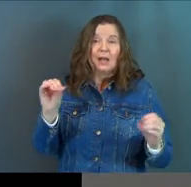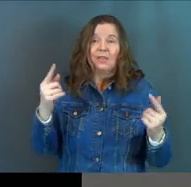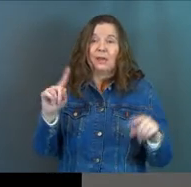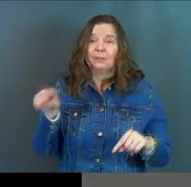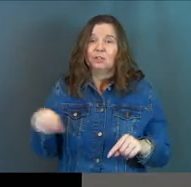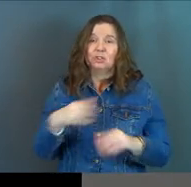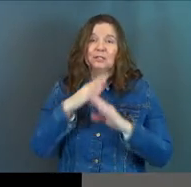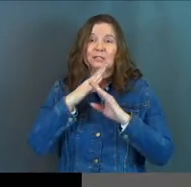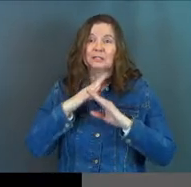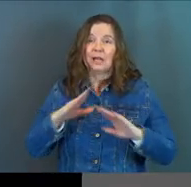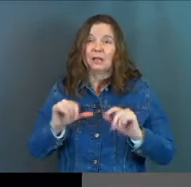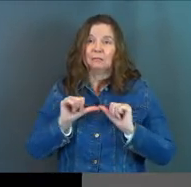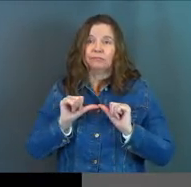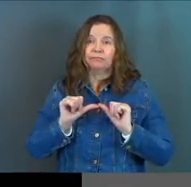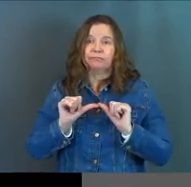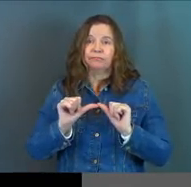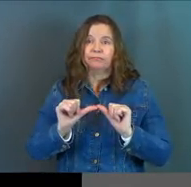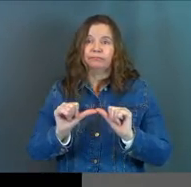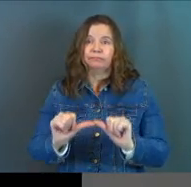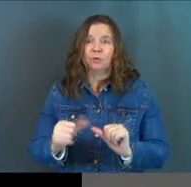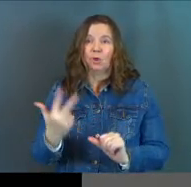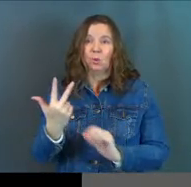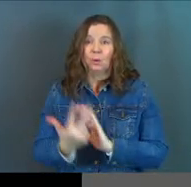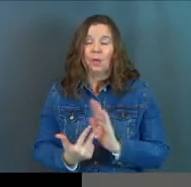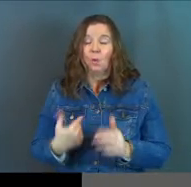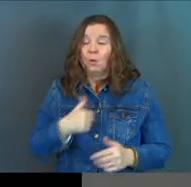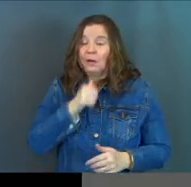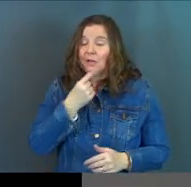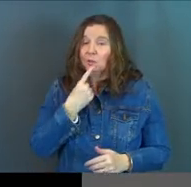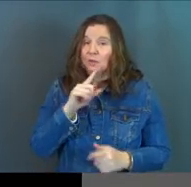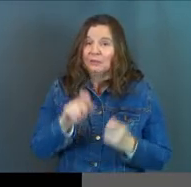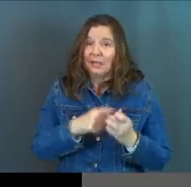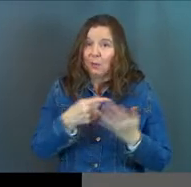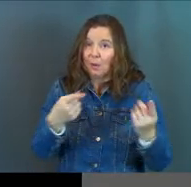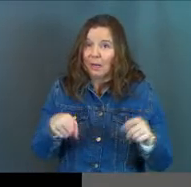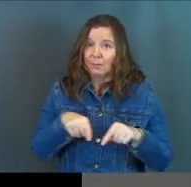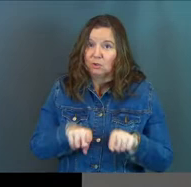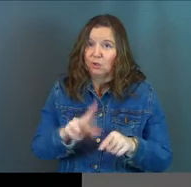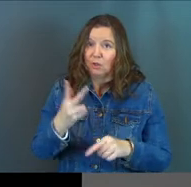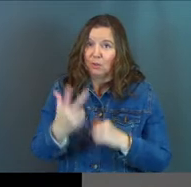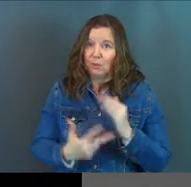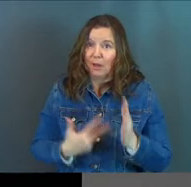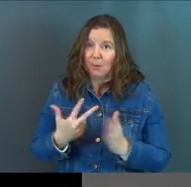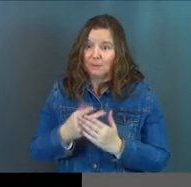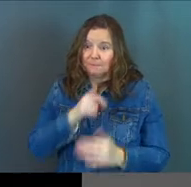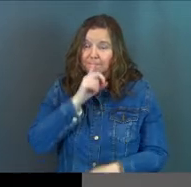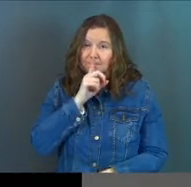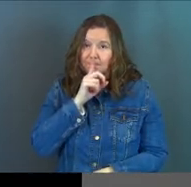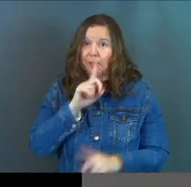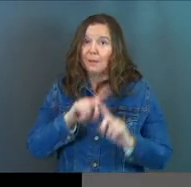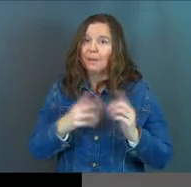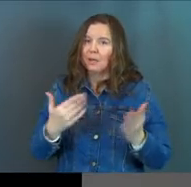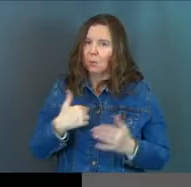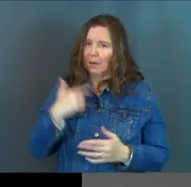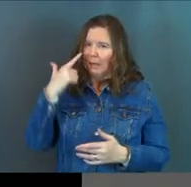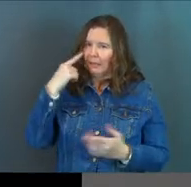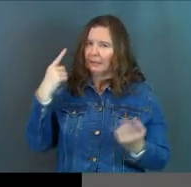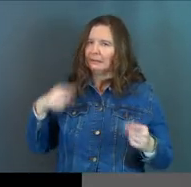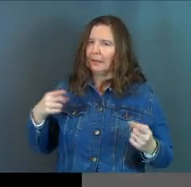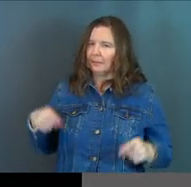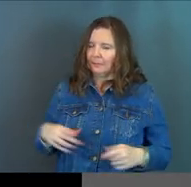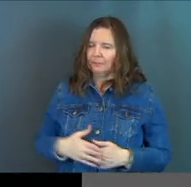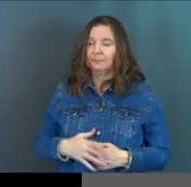It's just silence. We're not told exactly what happens during this time, but here's what I